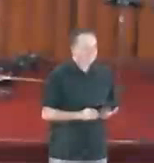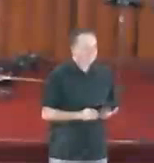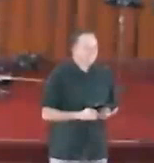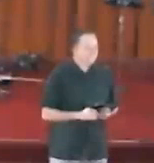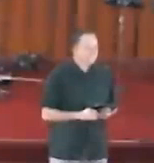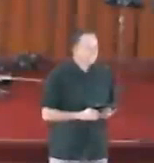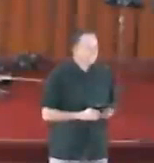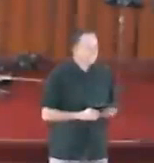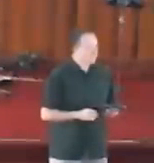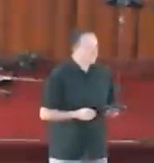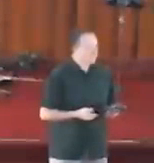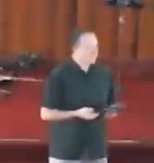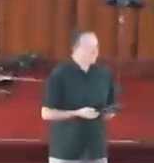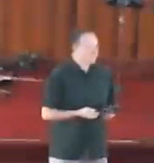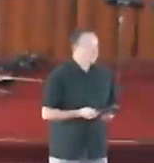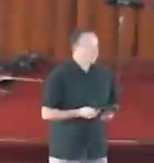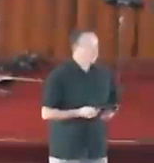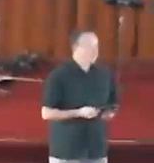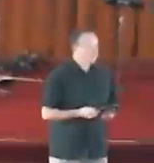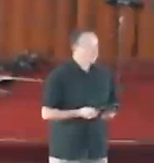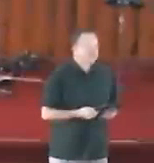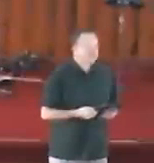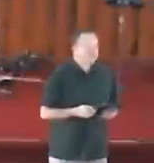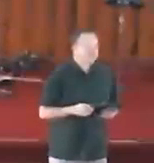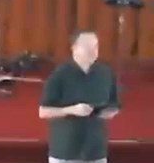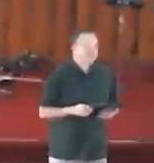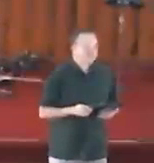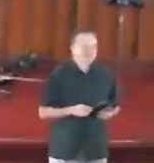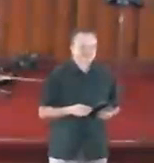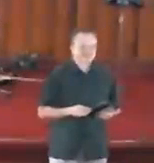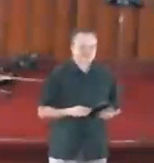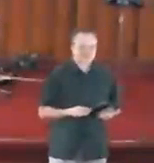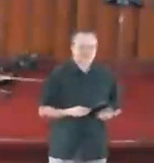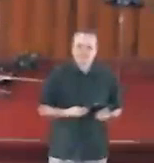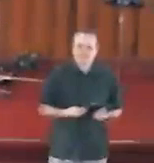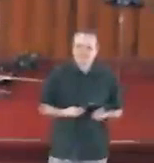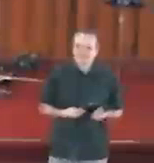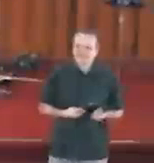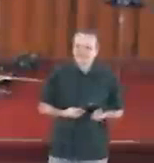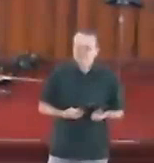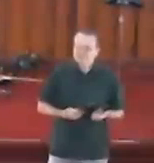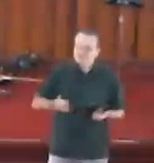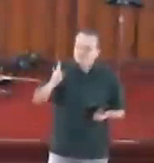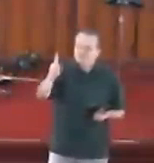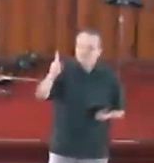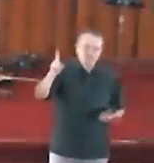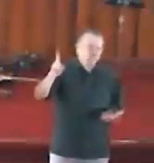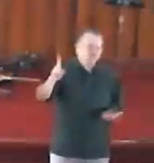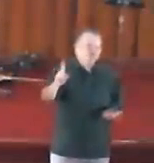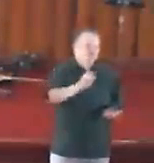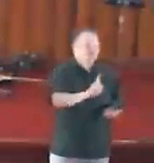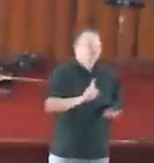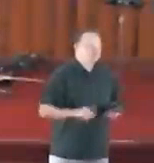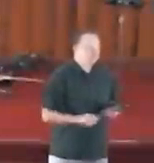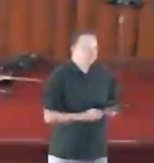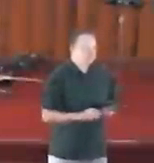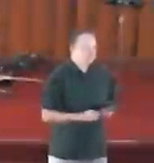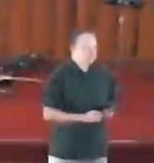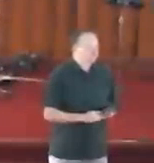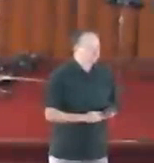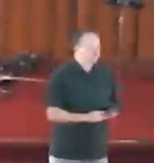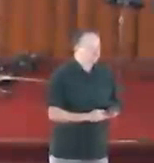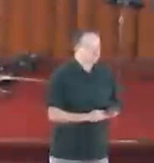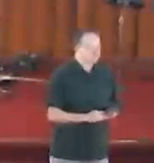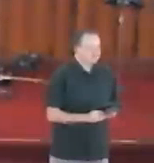Acts 9:18 that I was sent by God so that you could receive the Holy Spirit and receive your sight. Un hombre oró por el apóstol